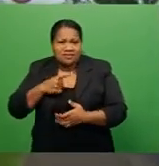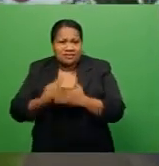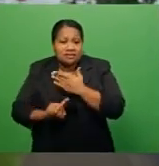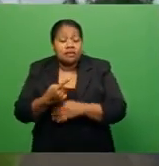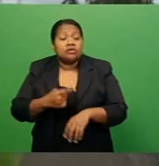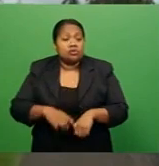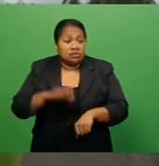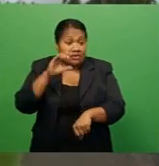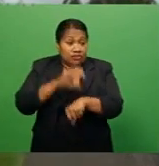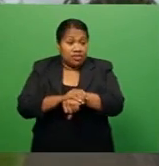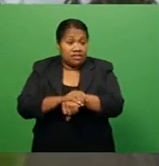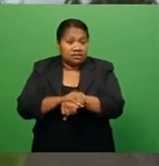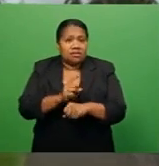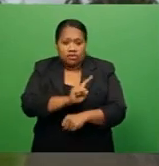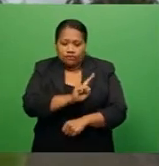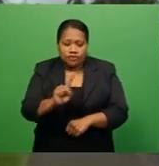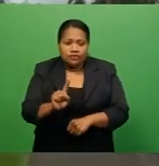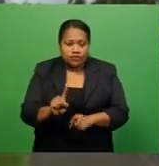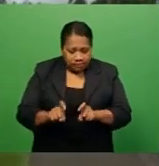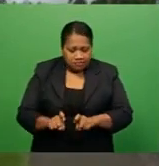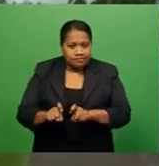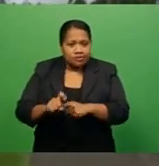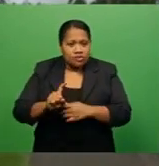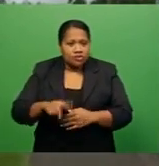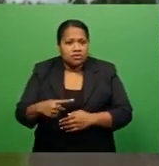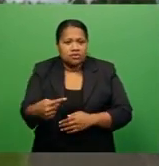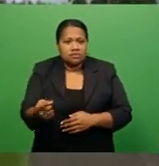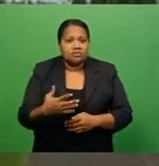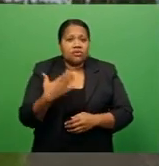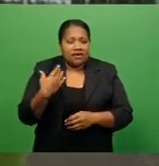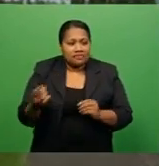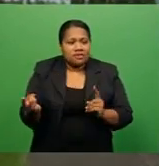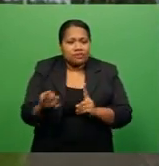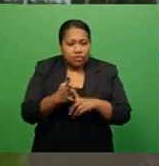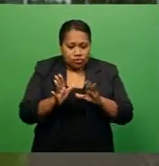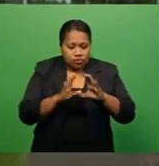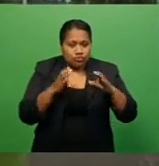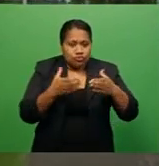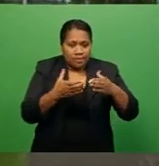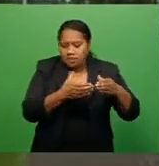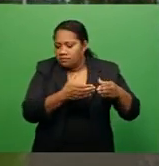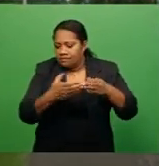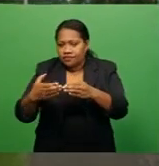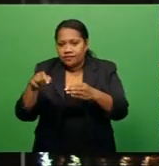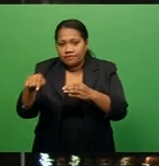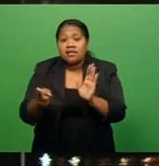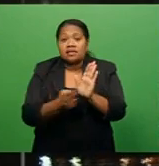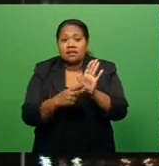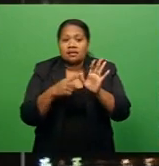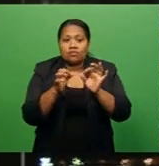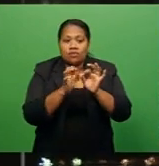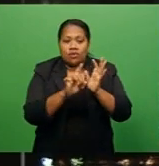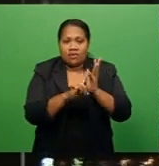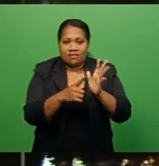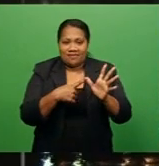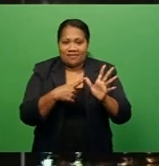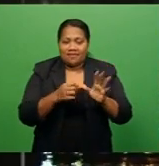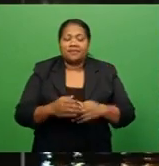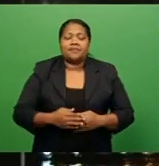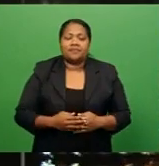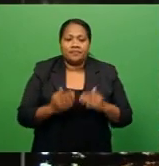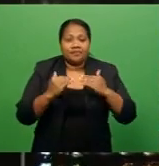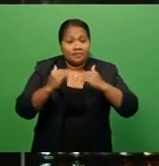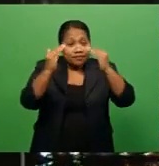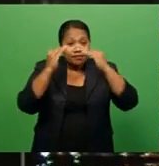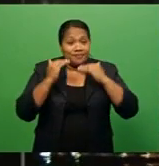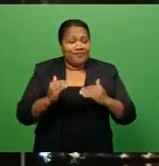be maintained with a special response unit deployed to Nabua. Lena Rees, FBC News. 110